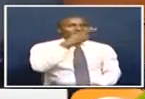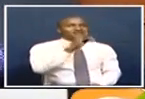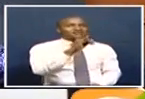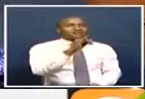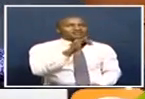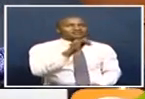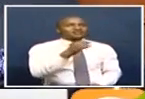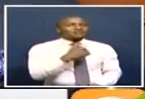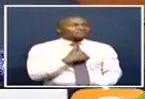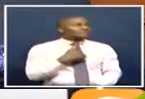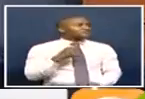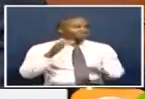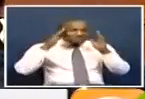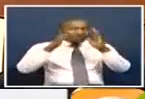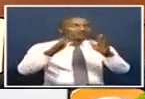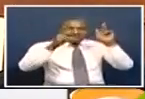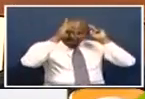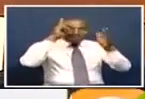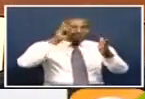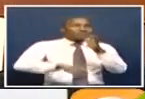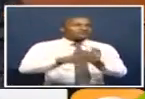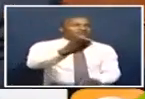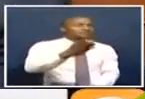local senator of Kakamega?